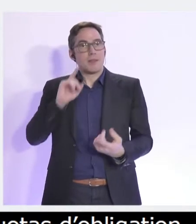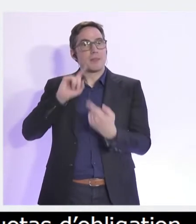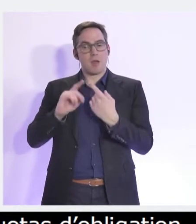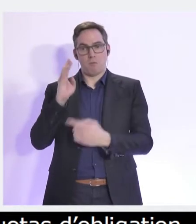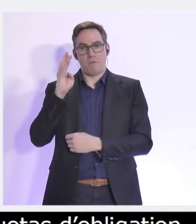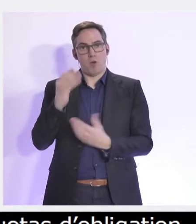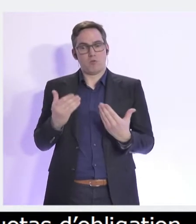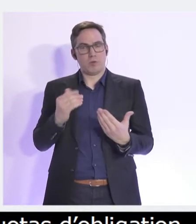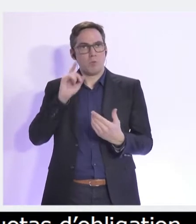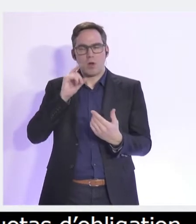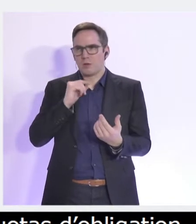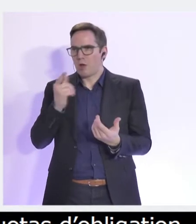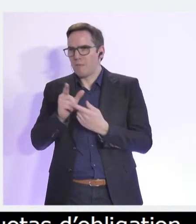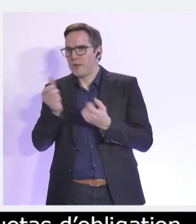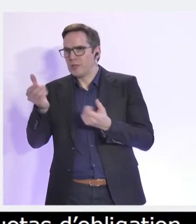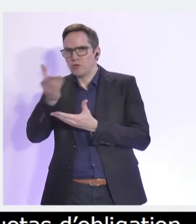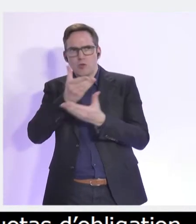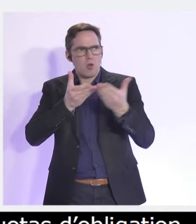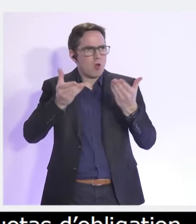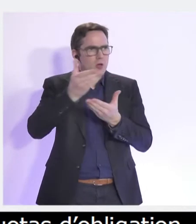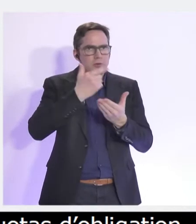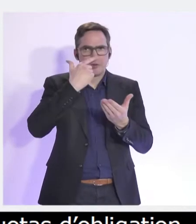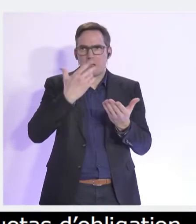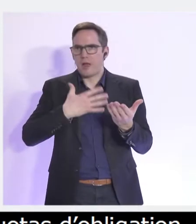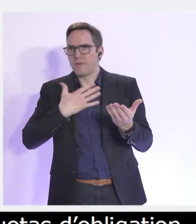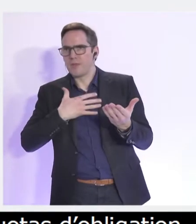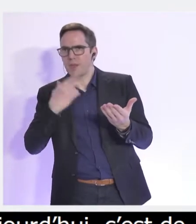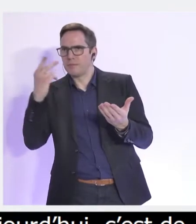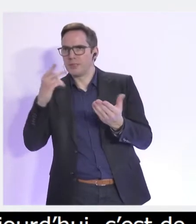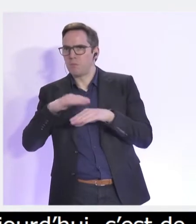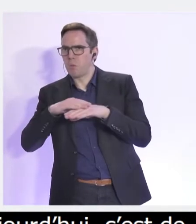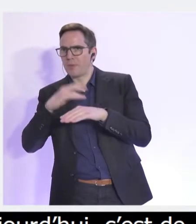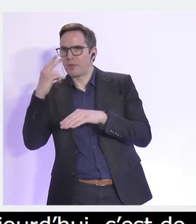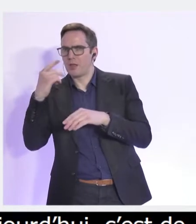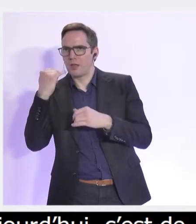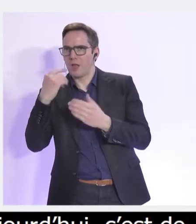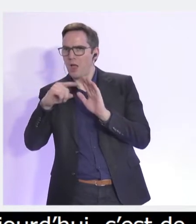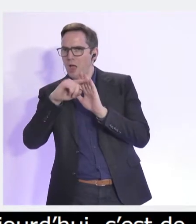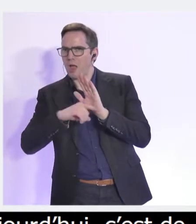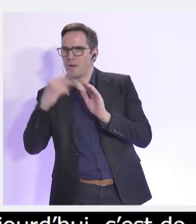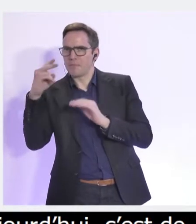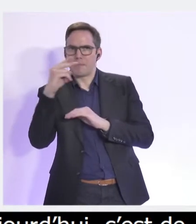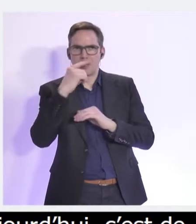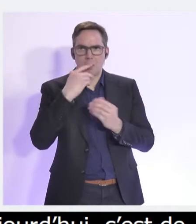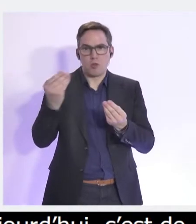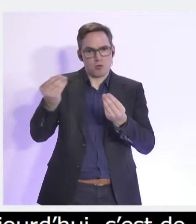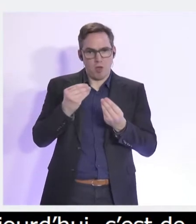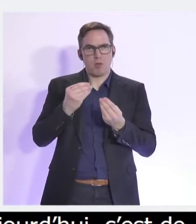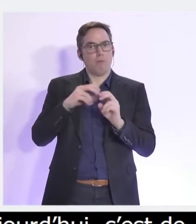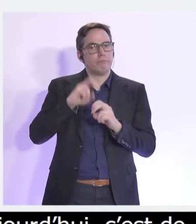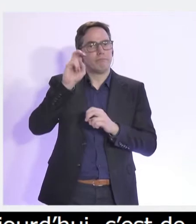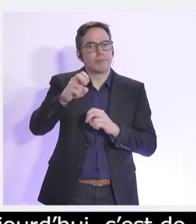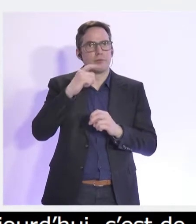positive impacts are of this or that policy. And some ministers mentioned that this will allow us